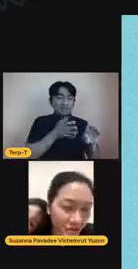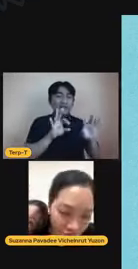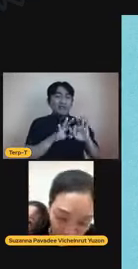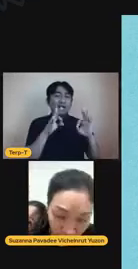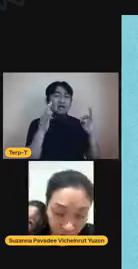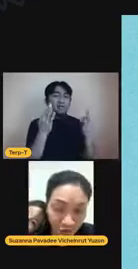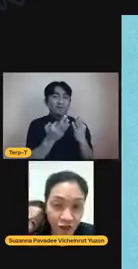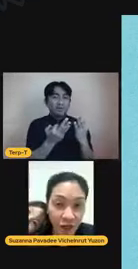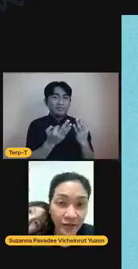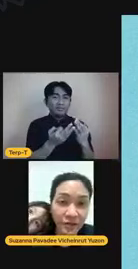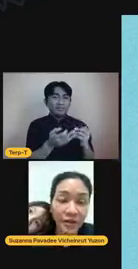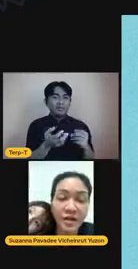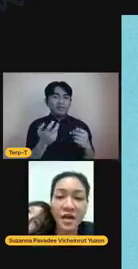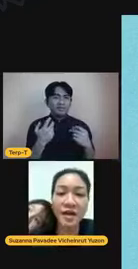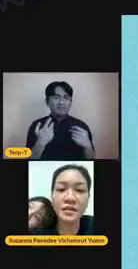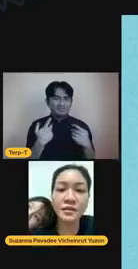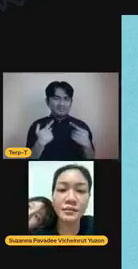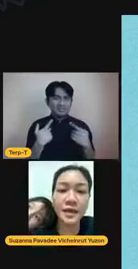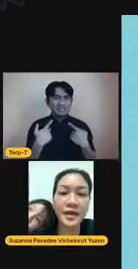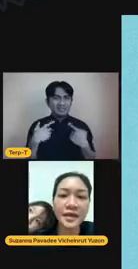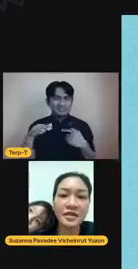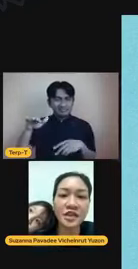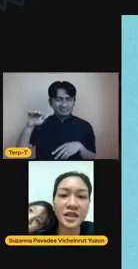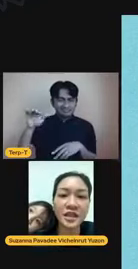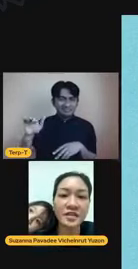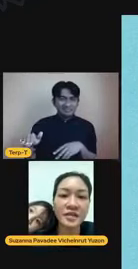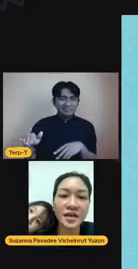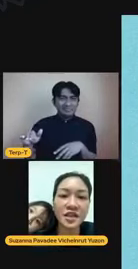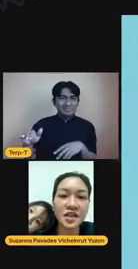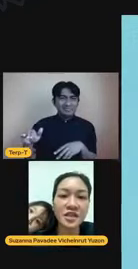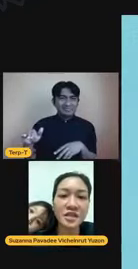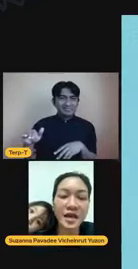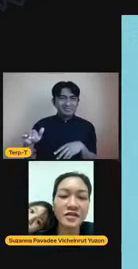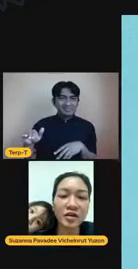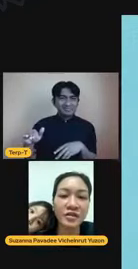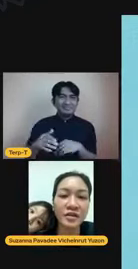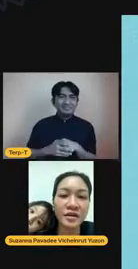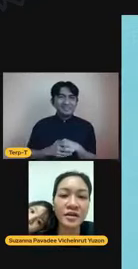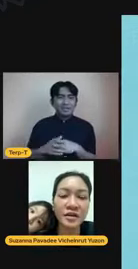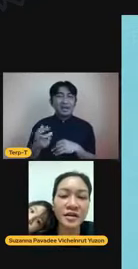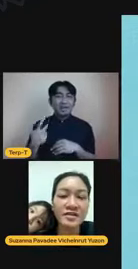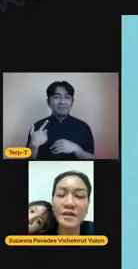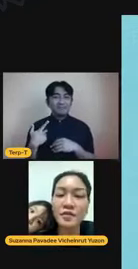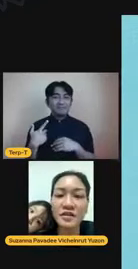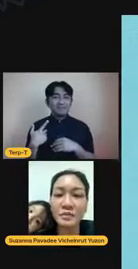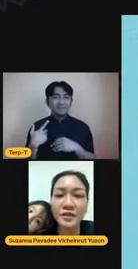just another child. And she has all the